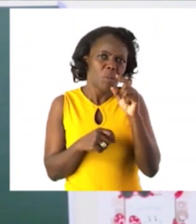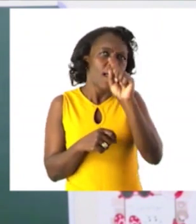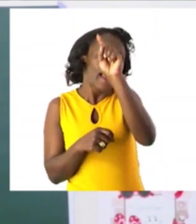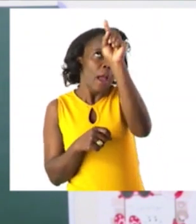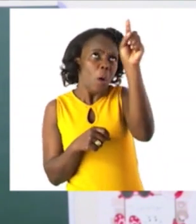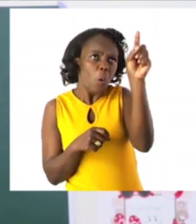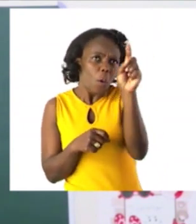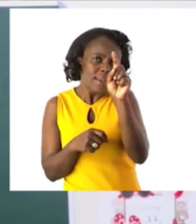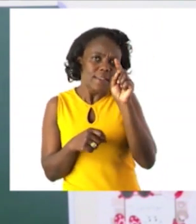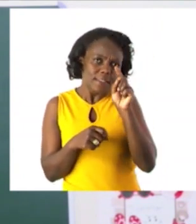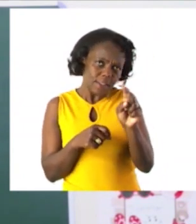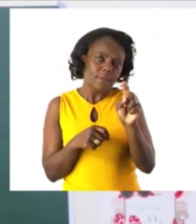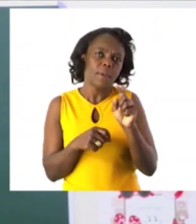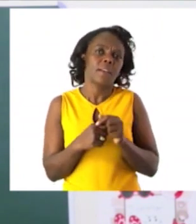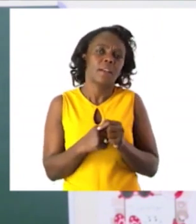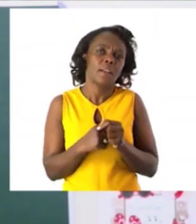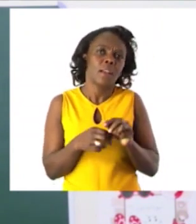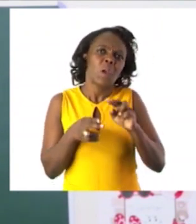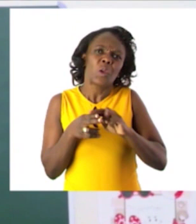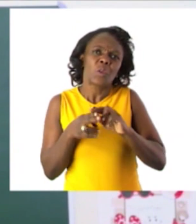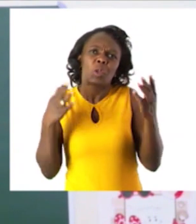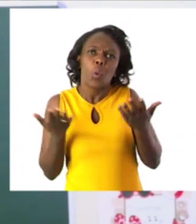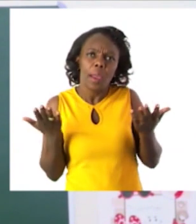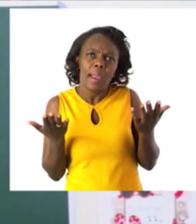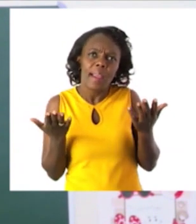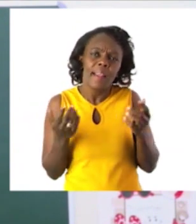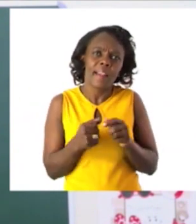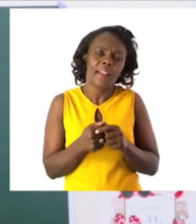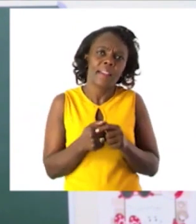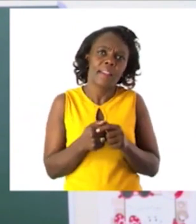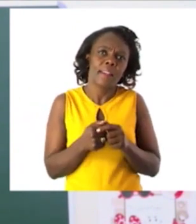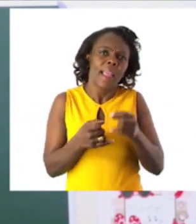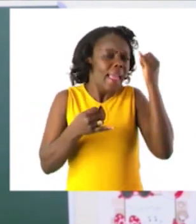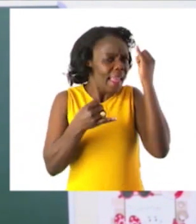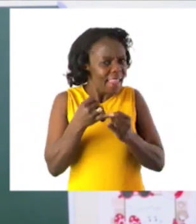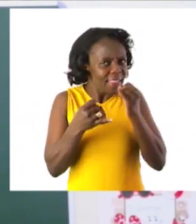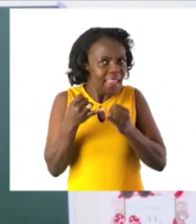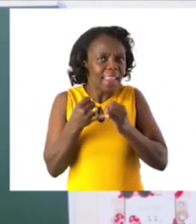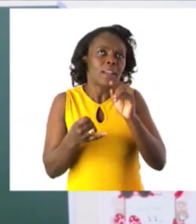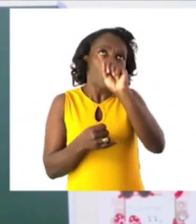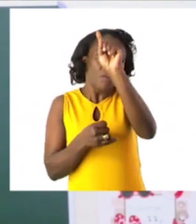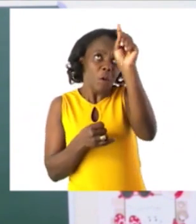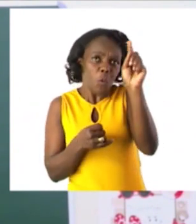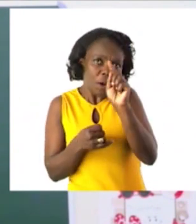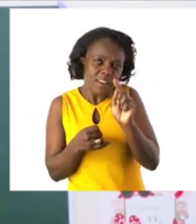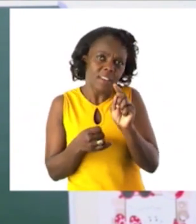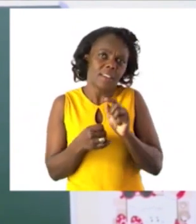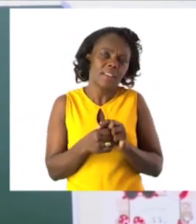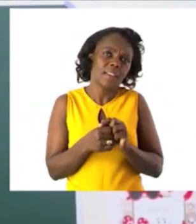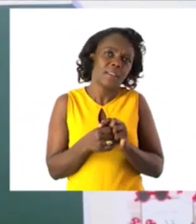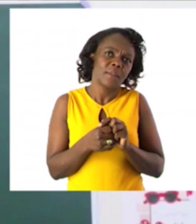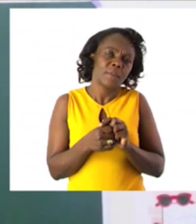question mark. Where do we use a question mark? Of course, at the end of a question. Whenever you are asking someone a